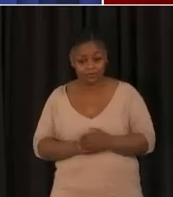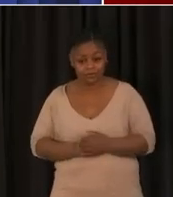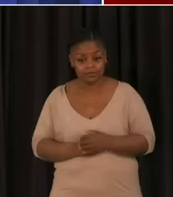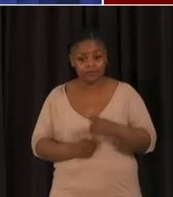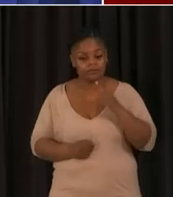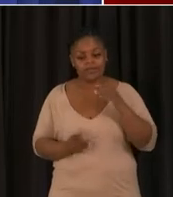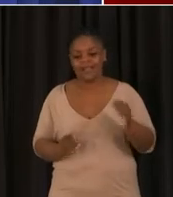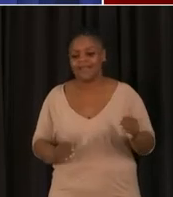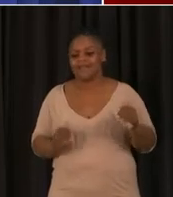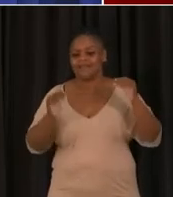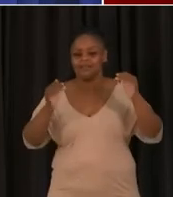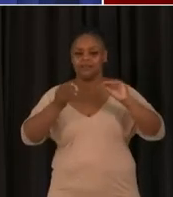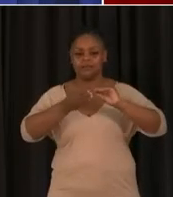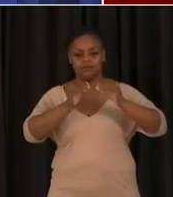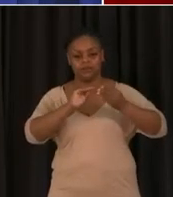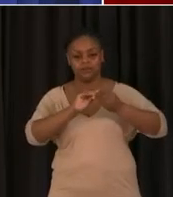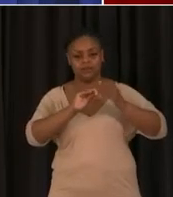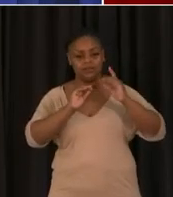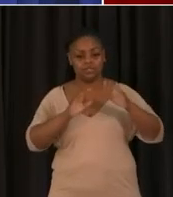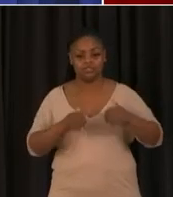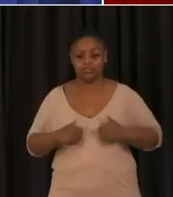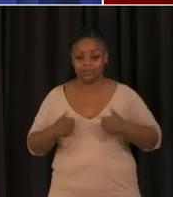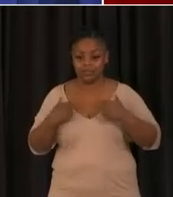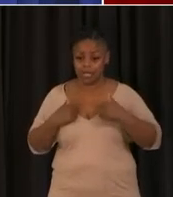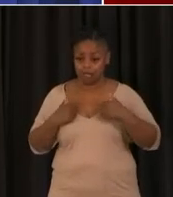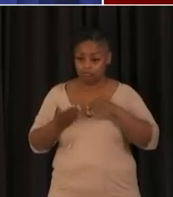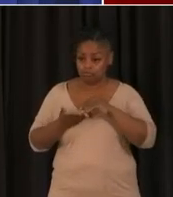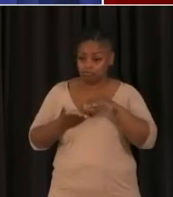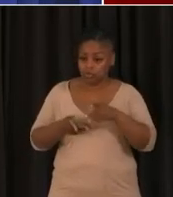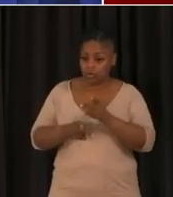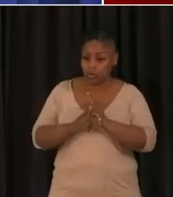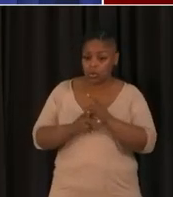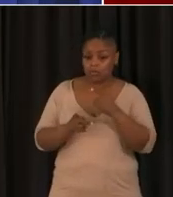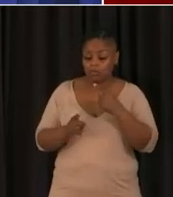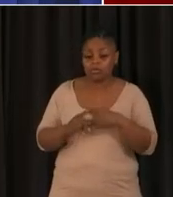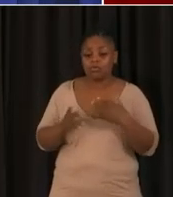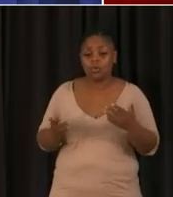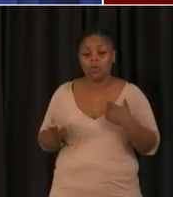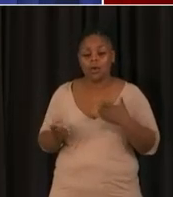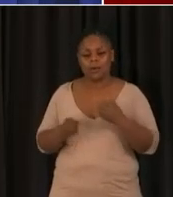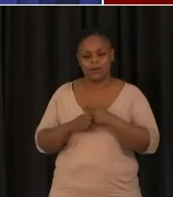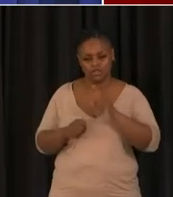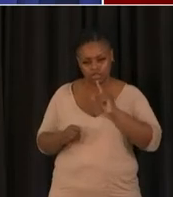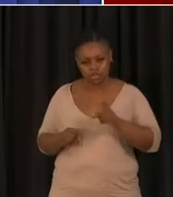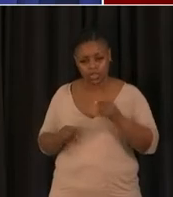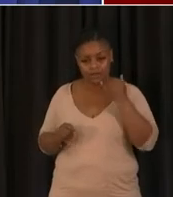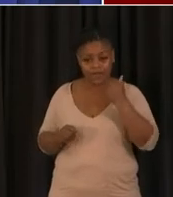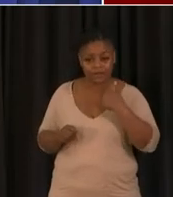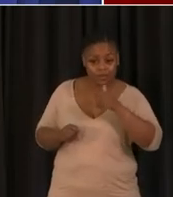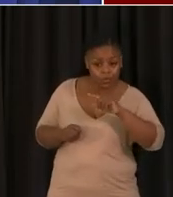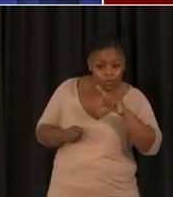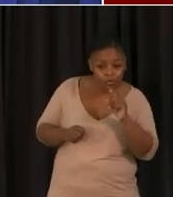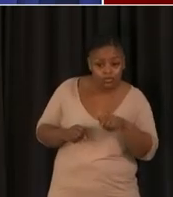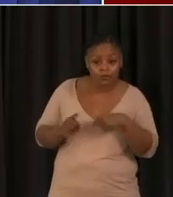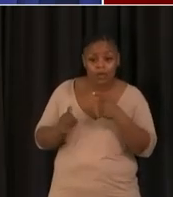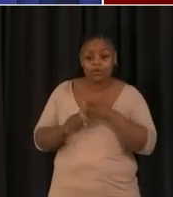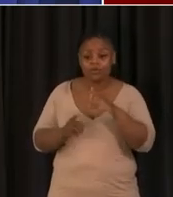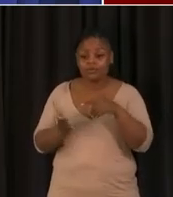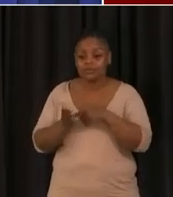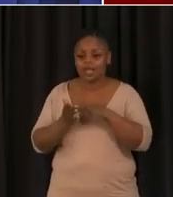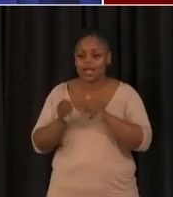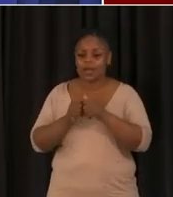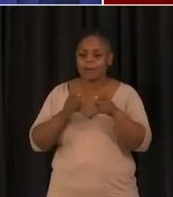residents had a subprime credit score. That's a credit score of less than 600. And that declined to 23% of residents by October